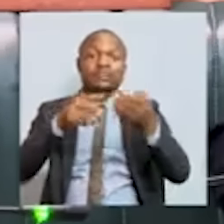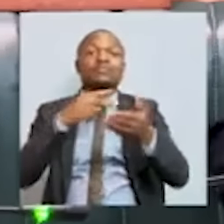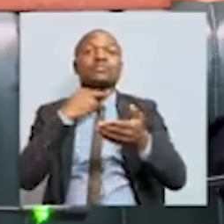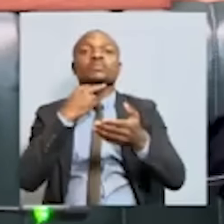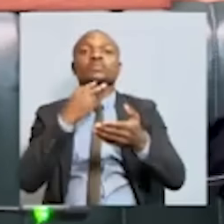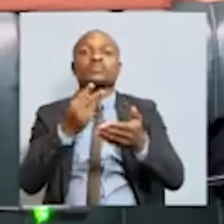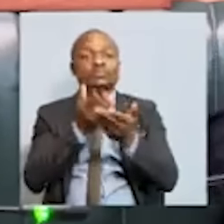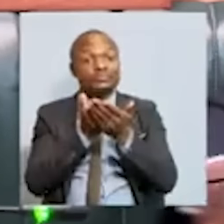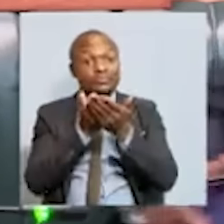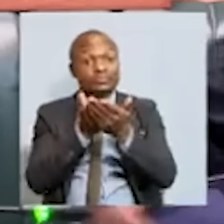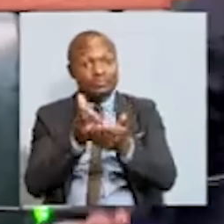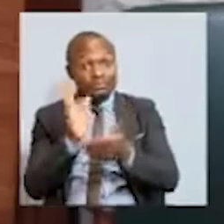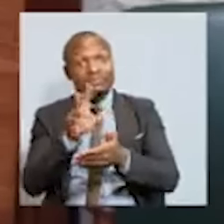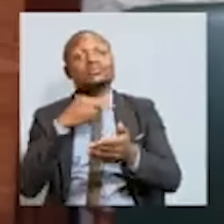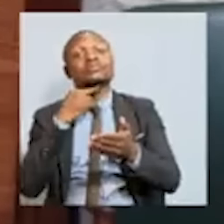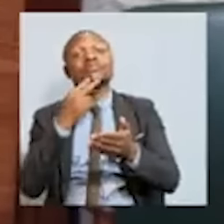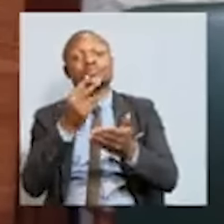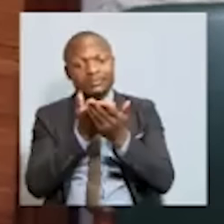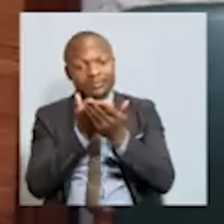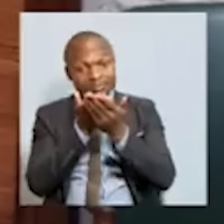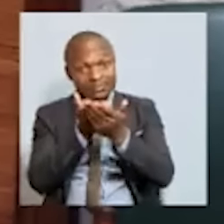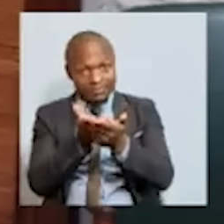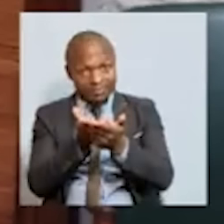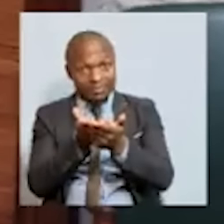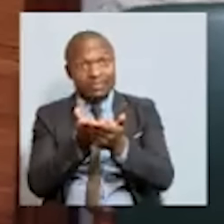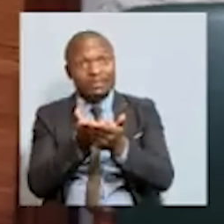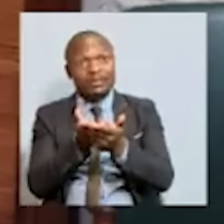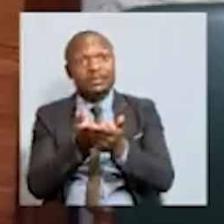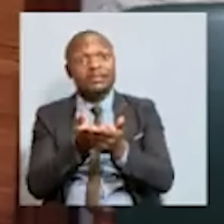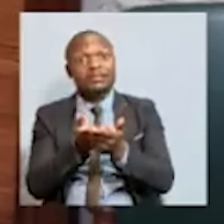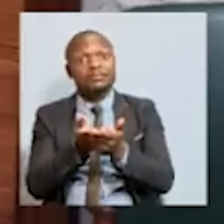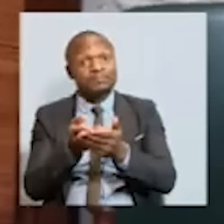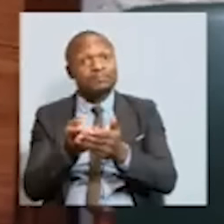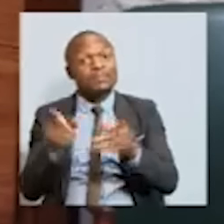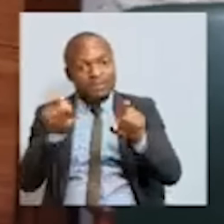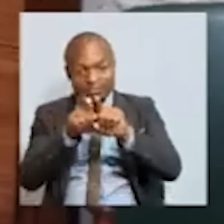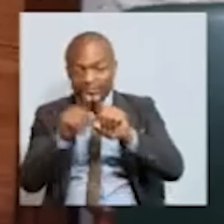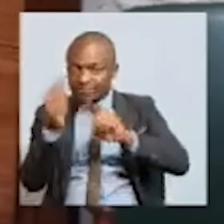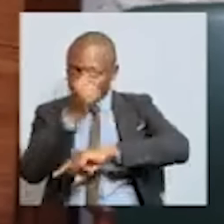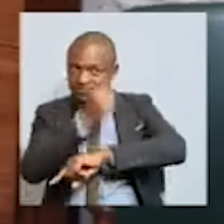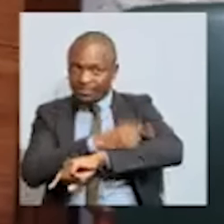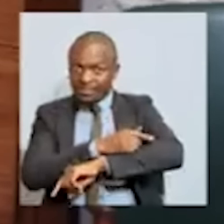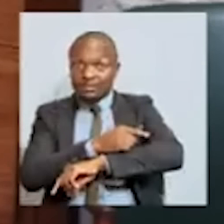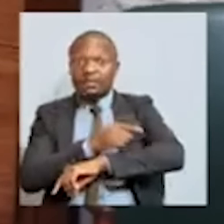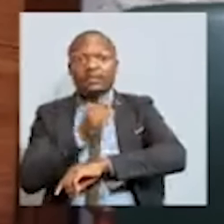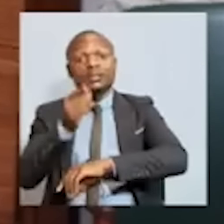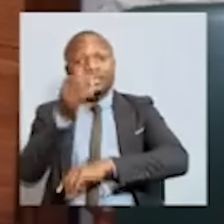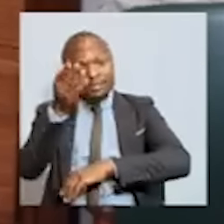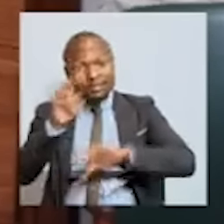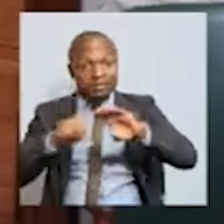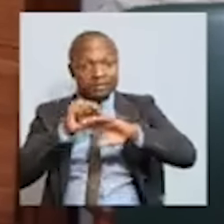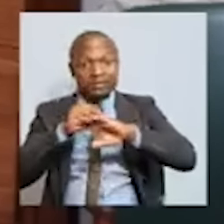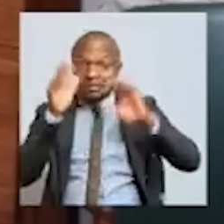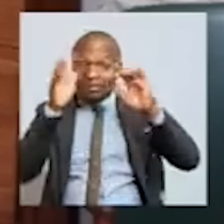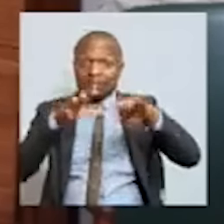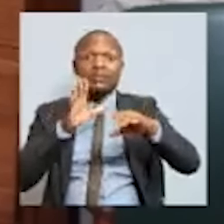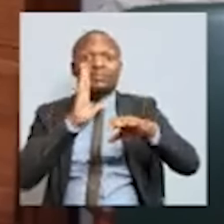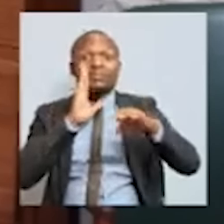submissions. In his oral submissions, he averred that on the material day, he was at the National Assembly